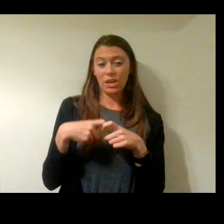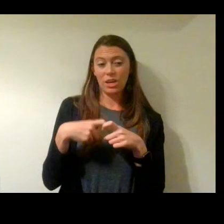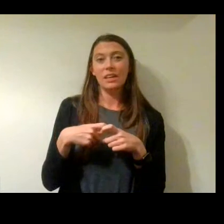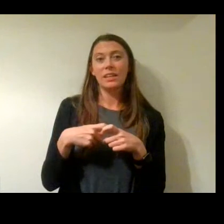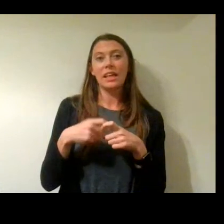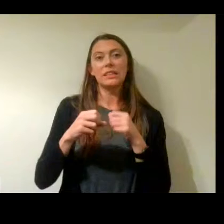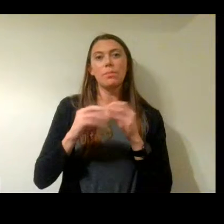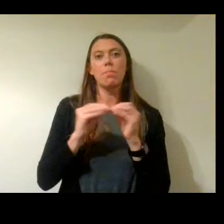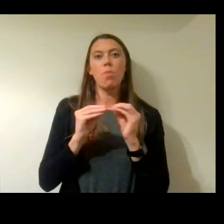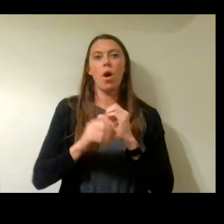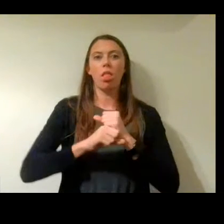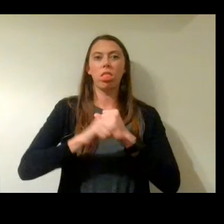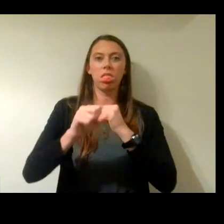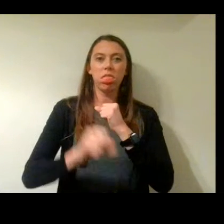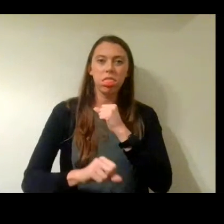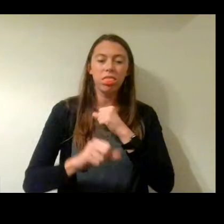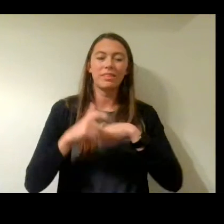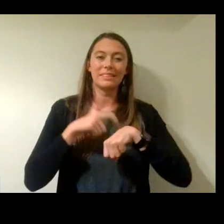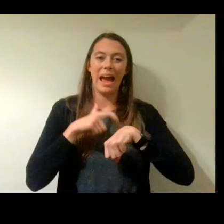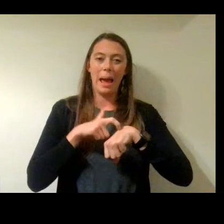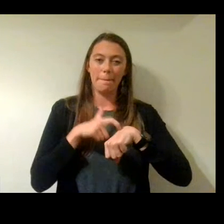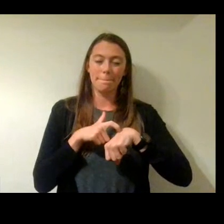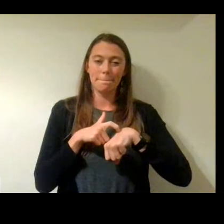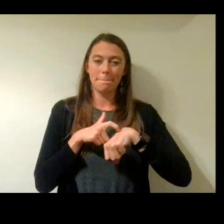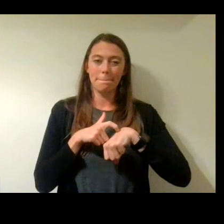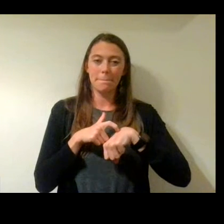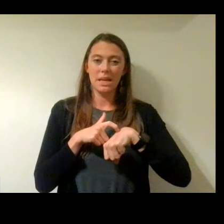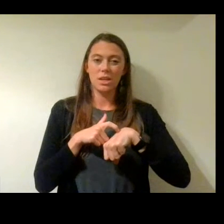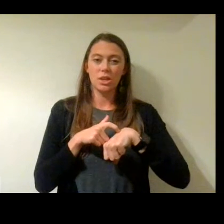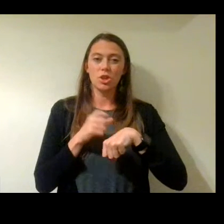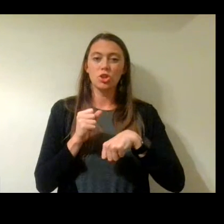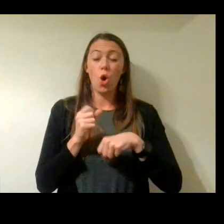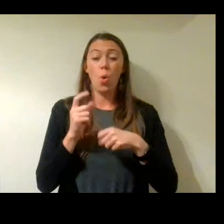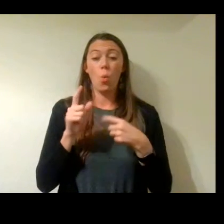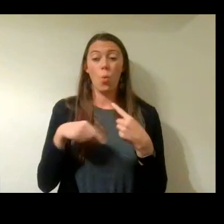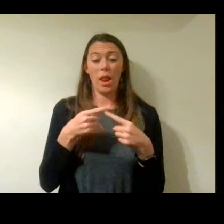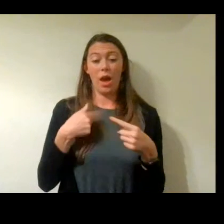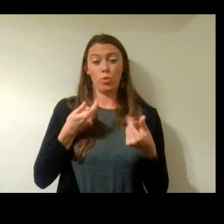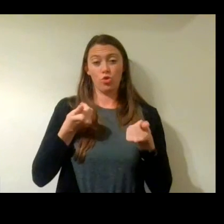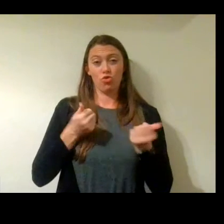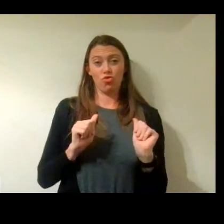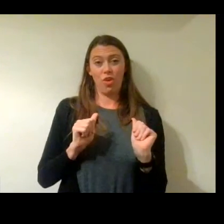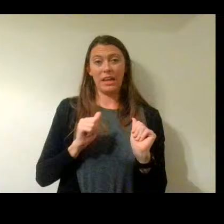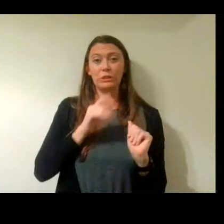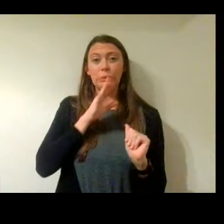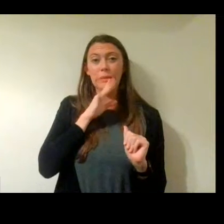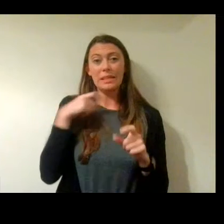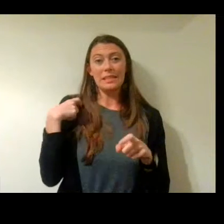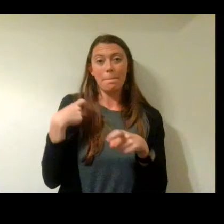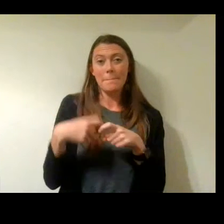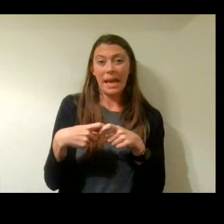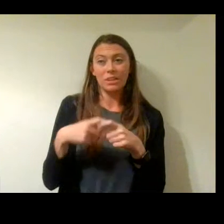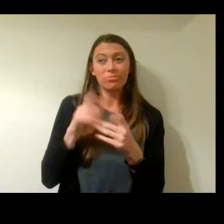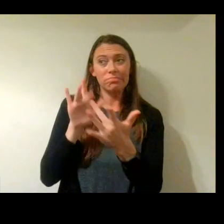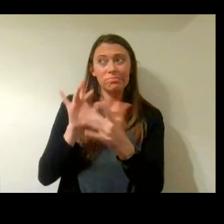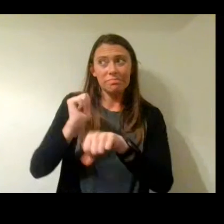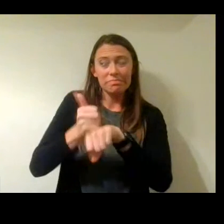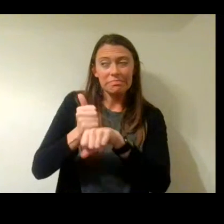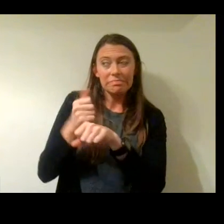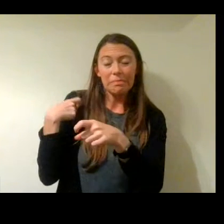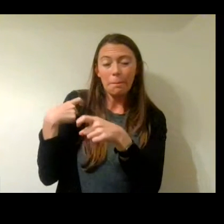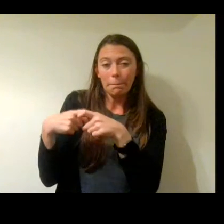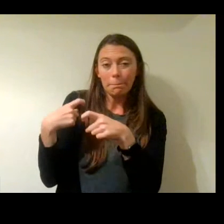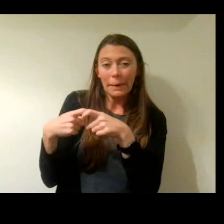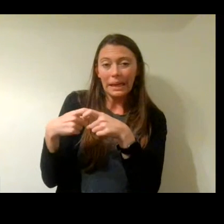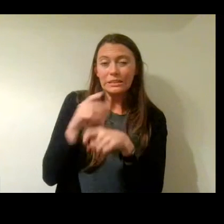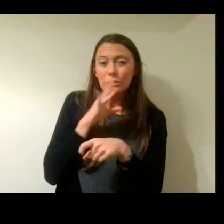longer than for someone. When I was trying to do Spanish, no one answered me. It took, I was waiting for